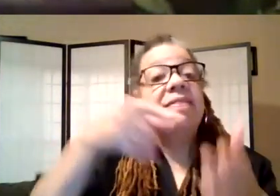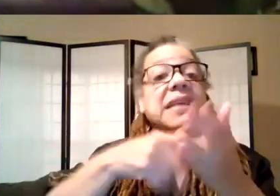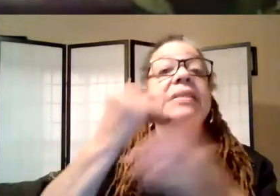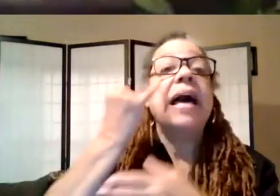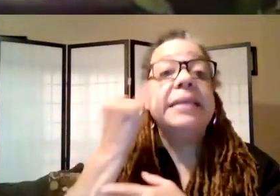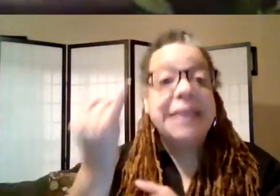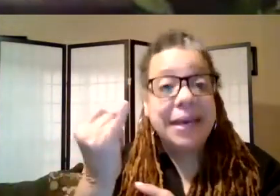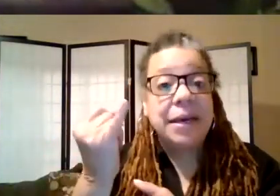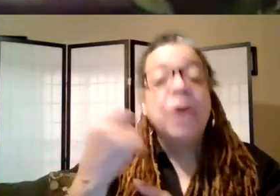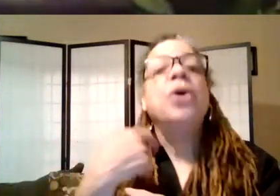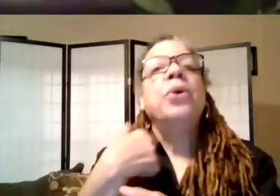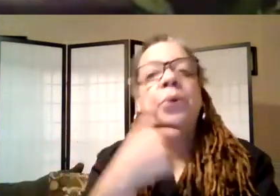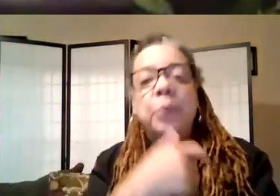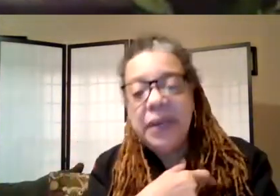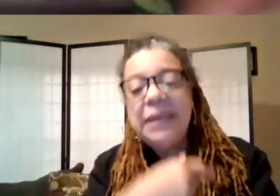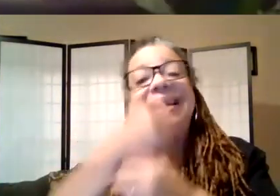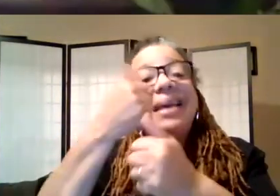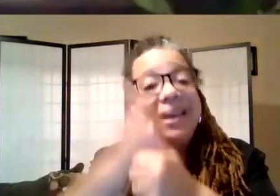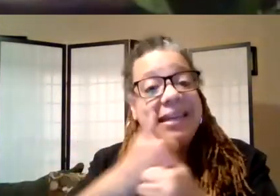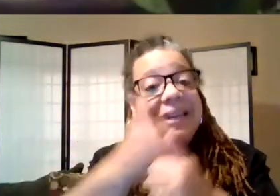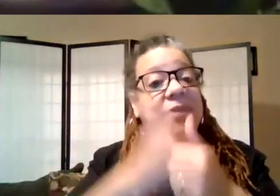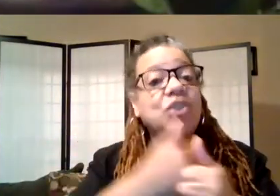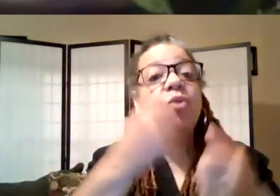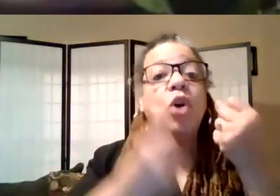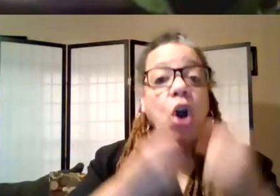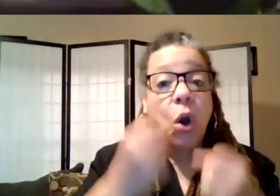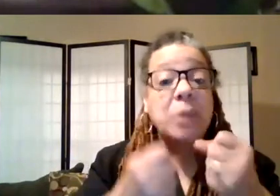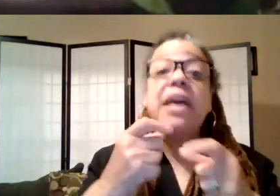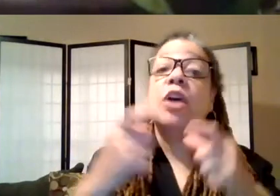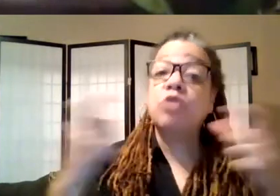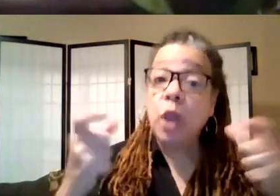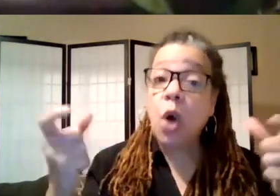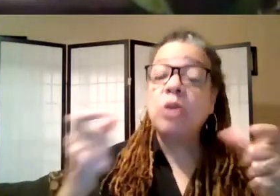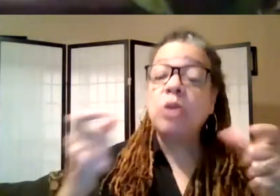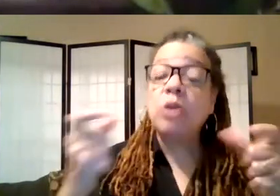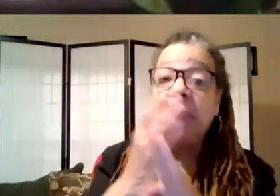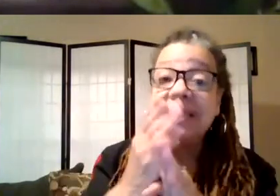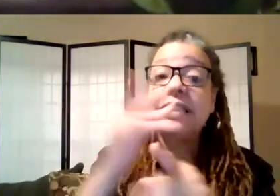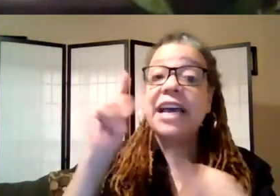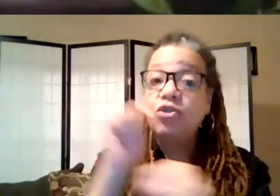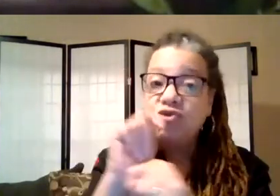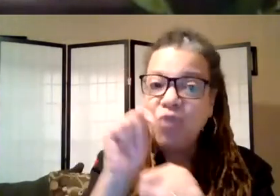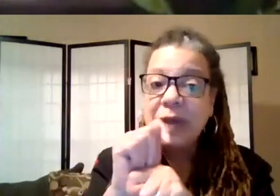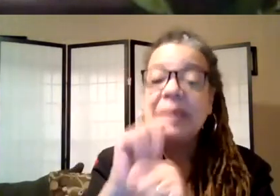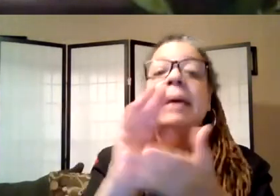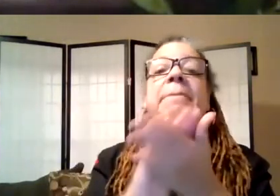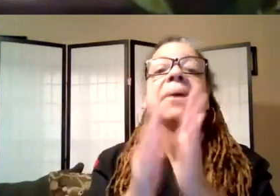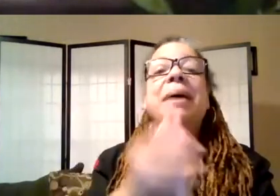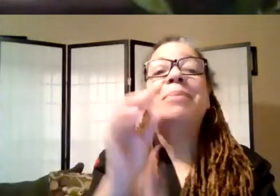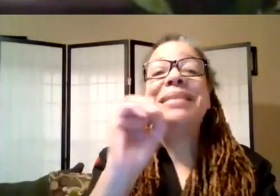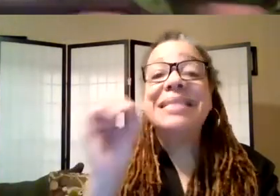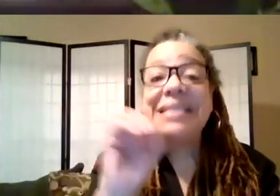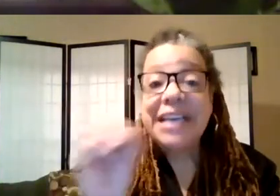we need to transition individual cars and also larger cars and trucks and buses to become ZEVs, zero emission